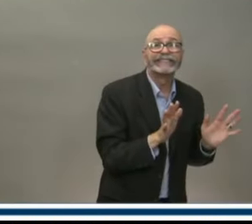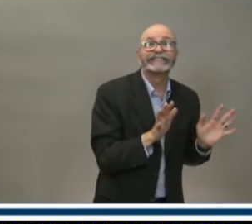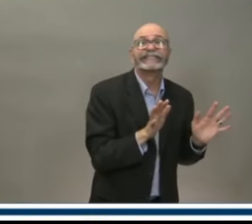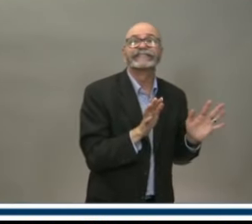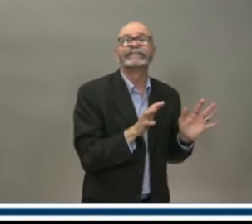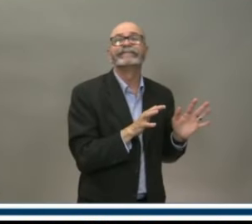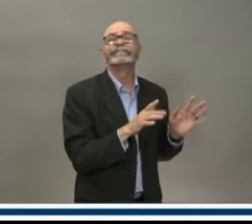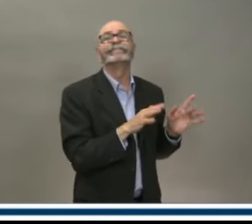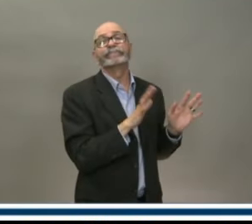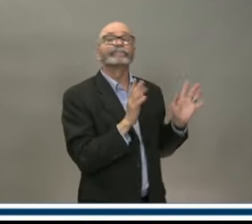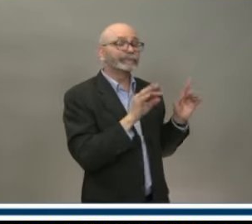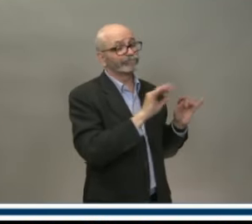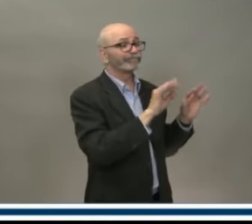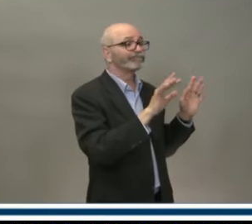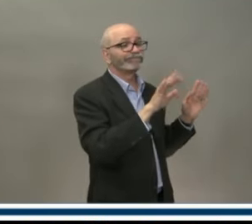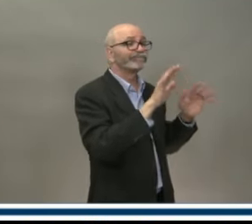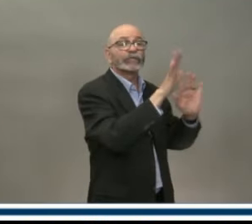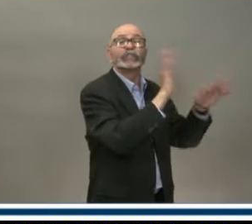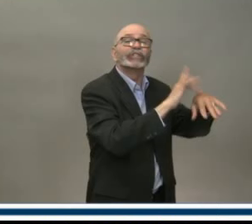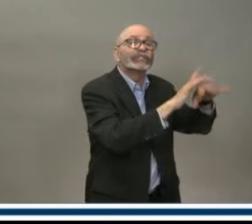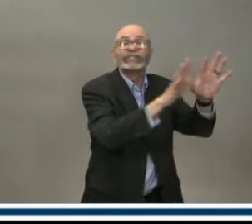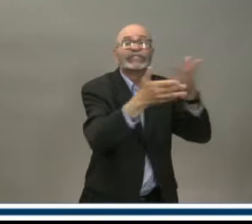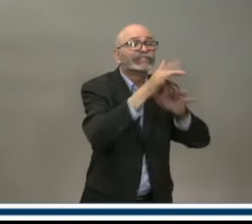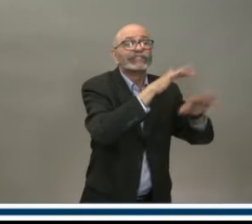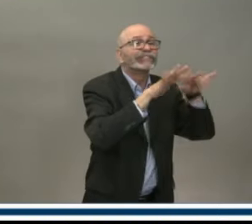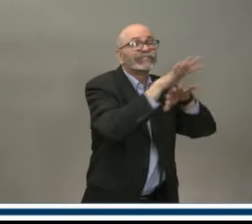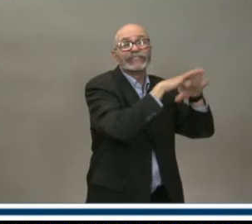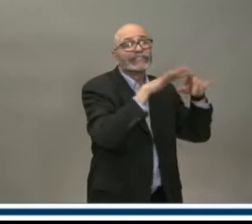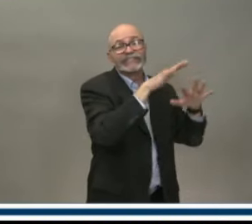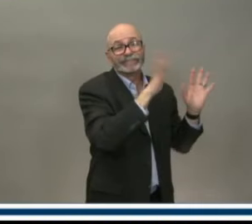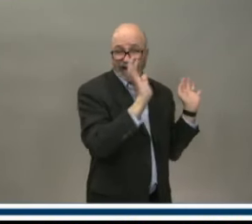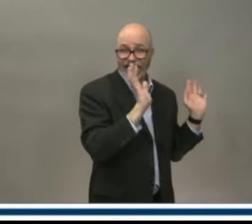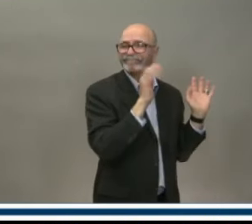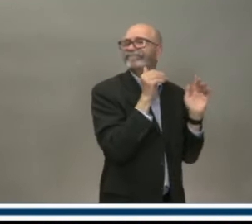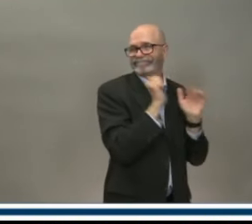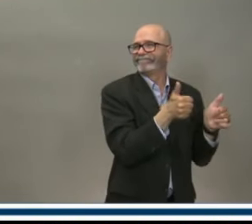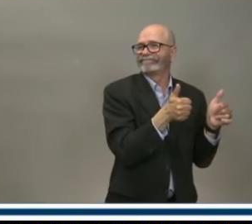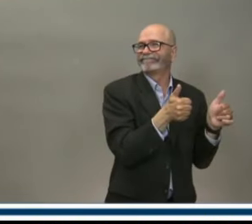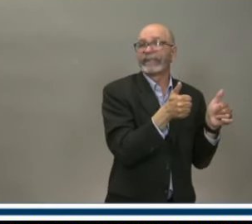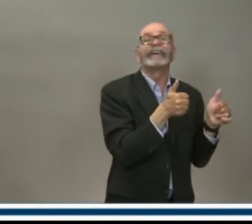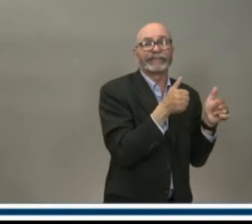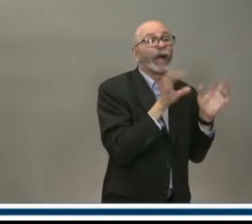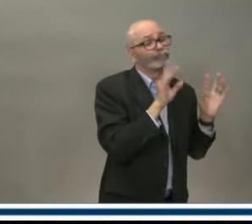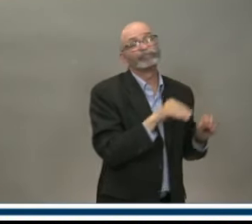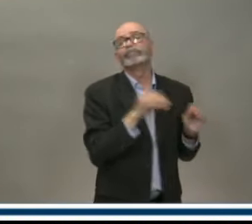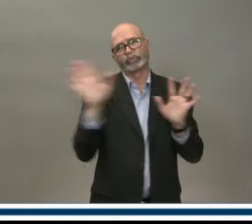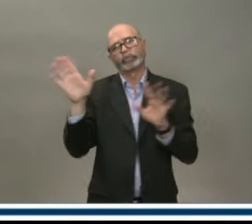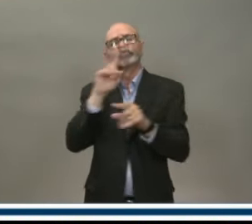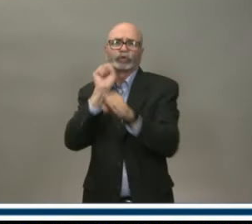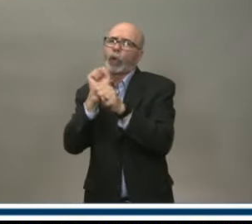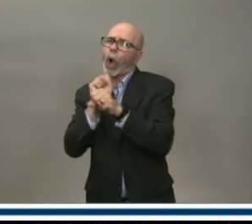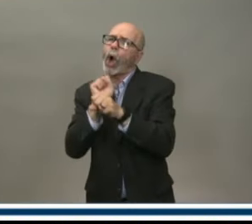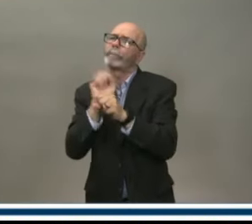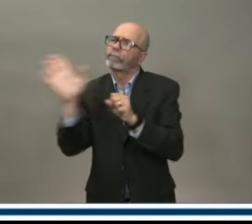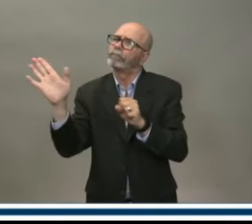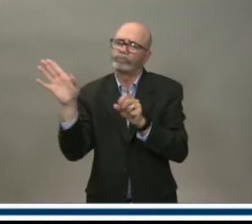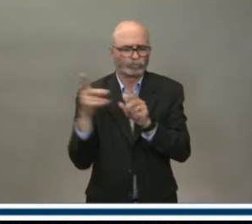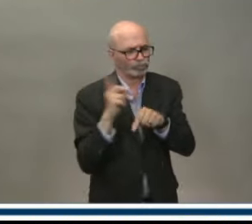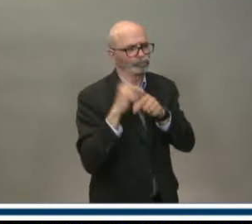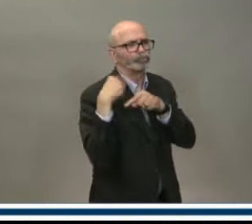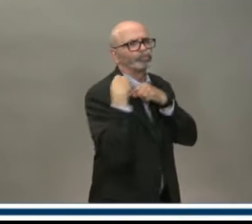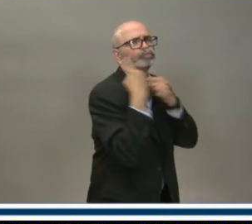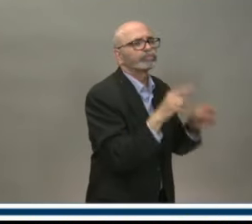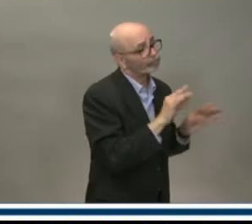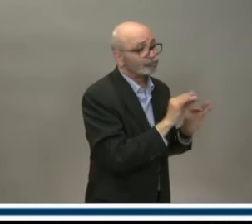throughout the facility in different ways, because that was part of their work to do that. Whereas many of the healthcare